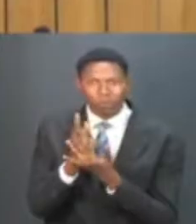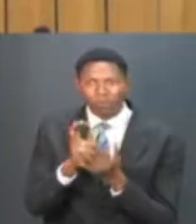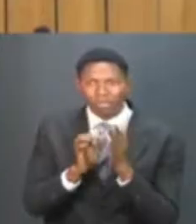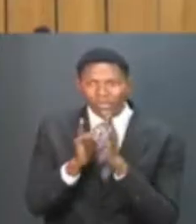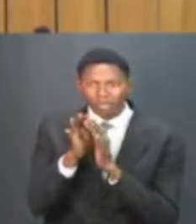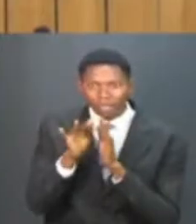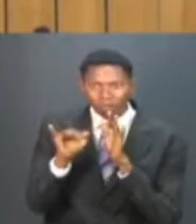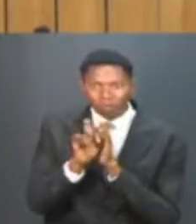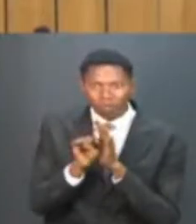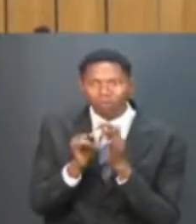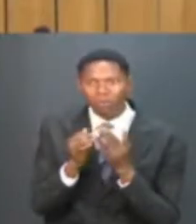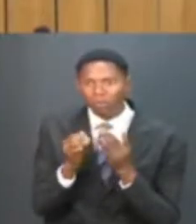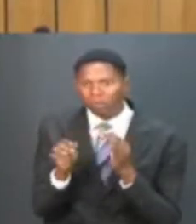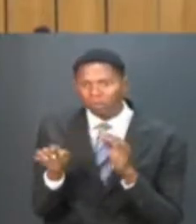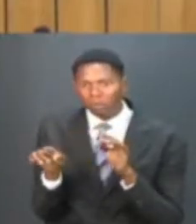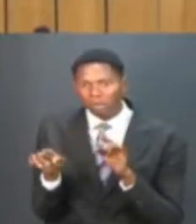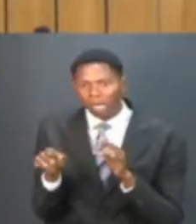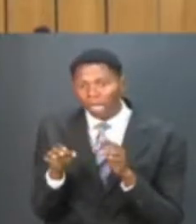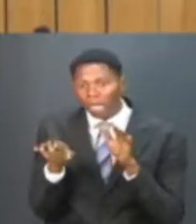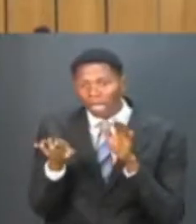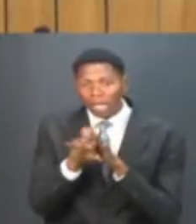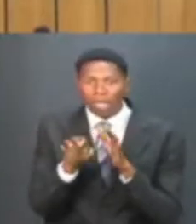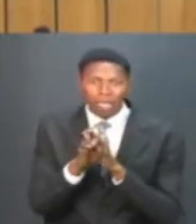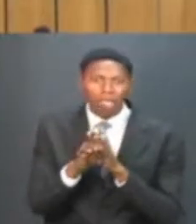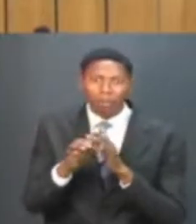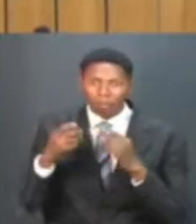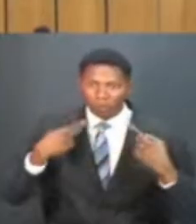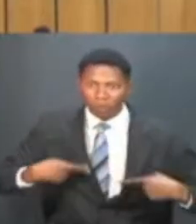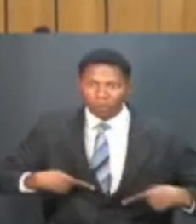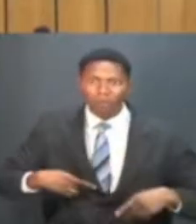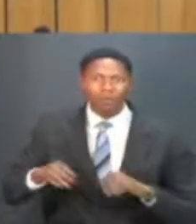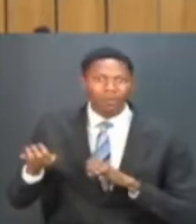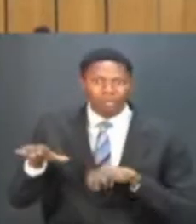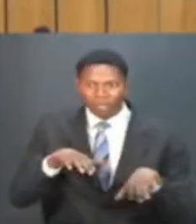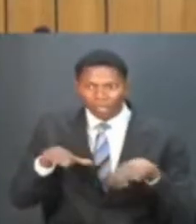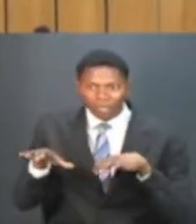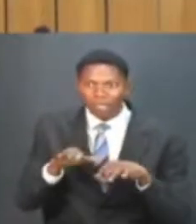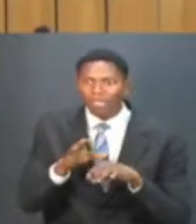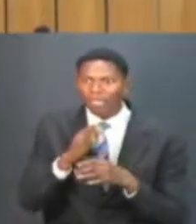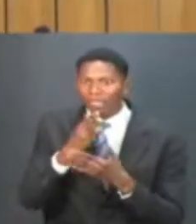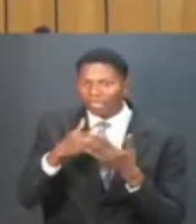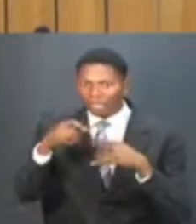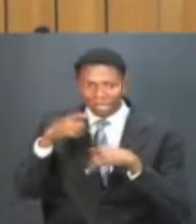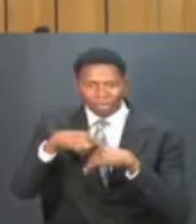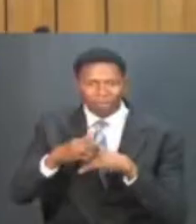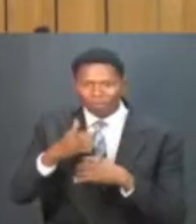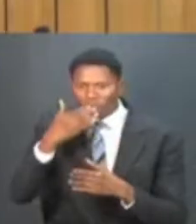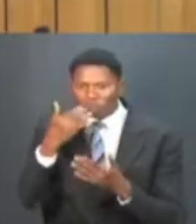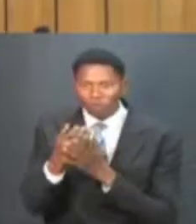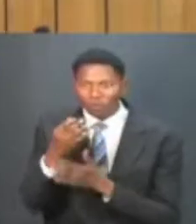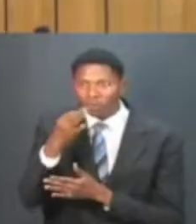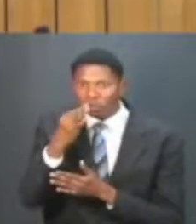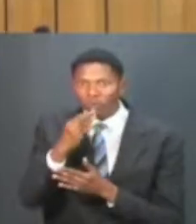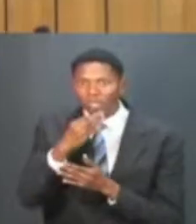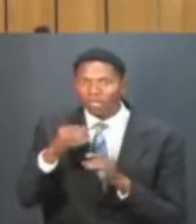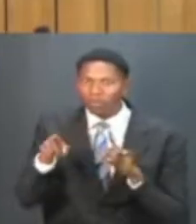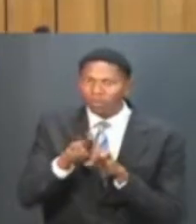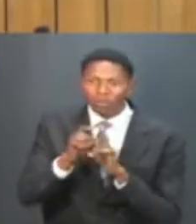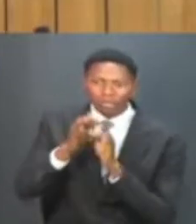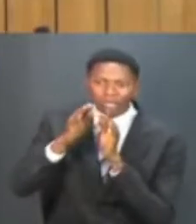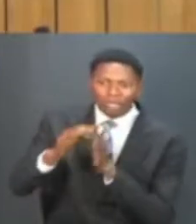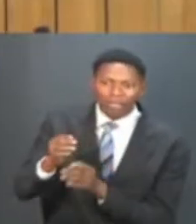healthy diets, physical activity, reduced alcohol consumption, avoidance of tobacco,